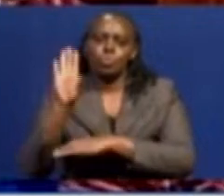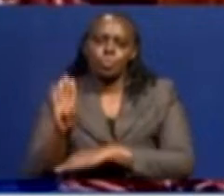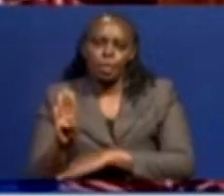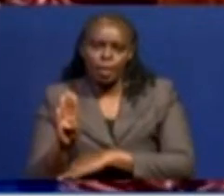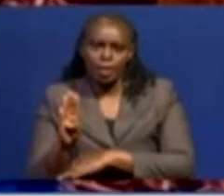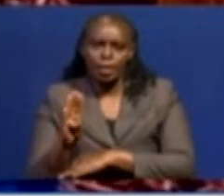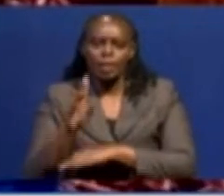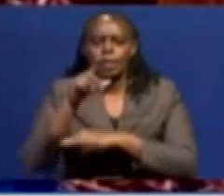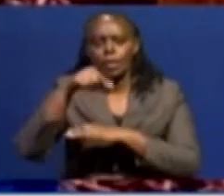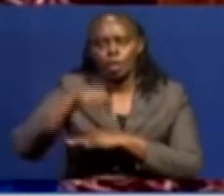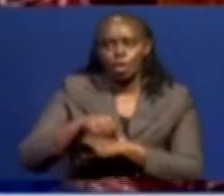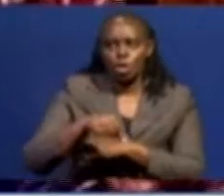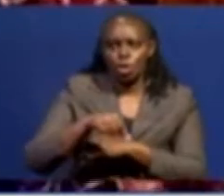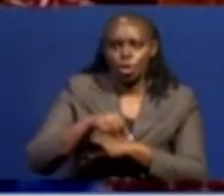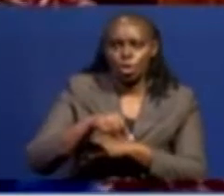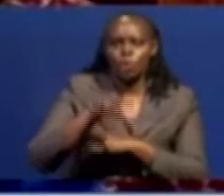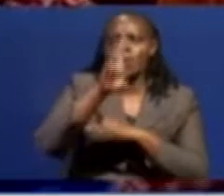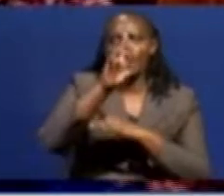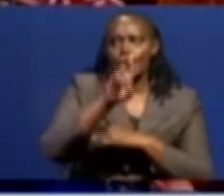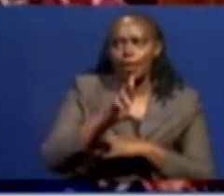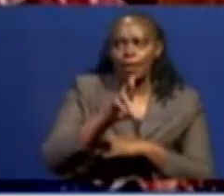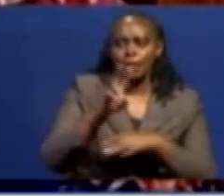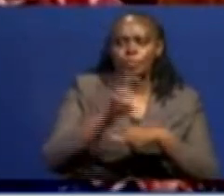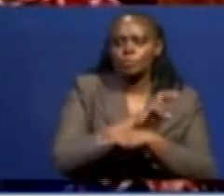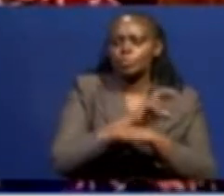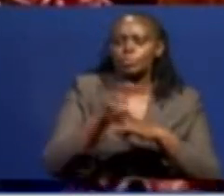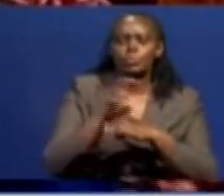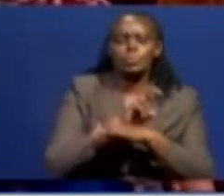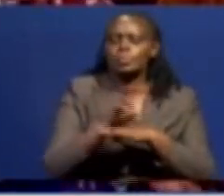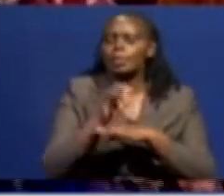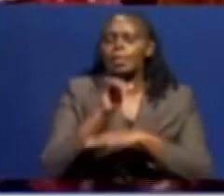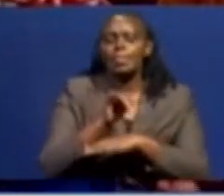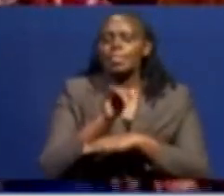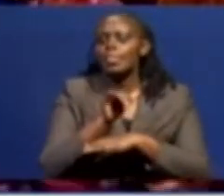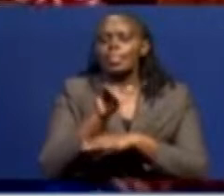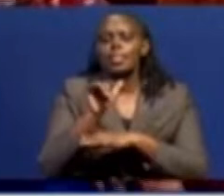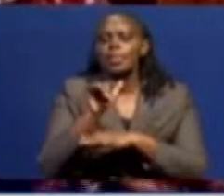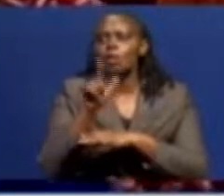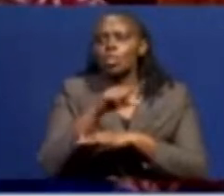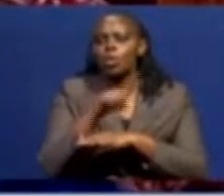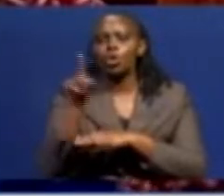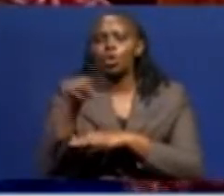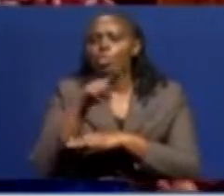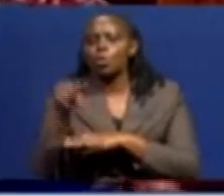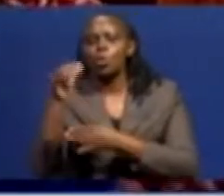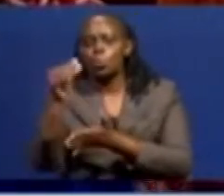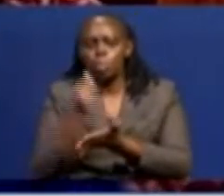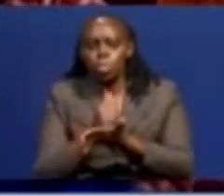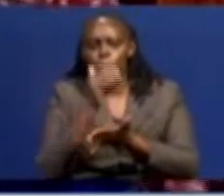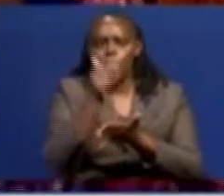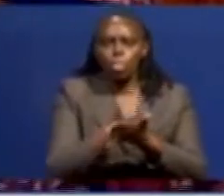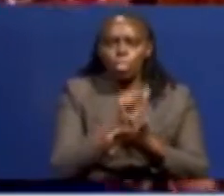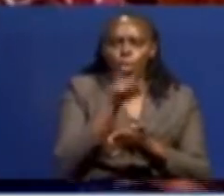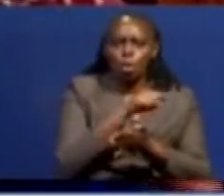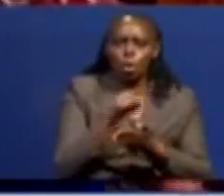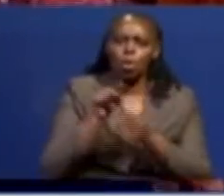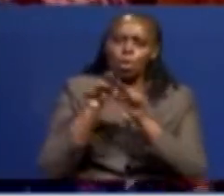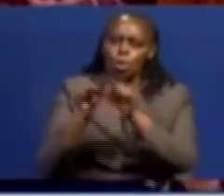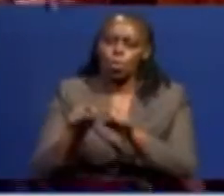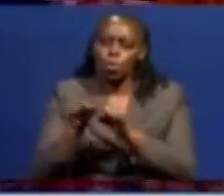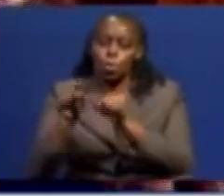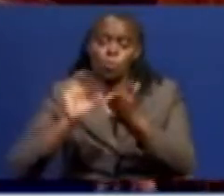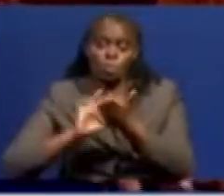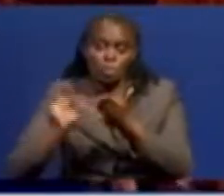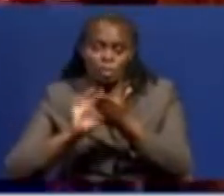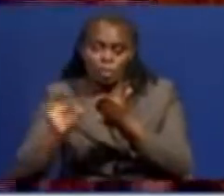Job Group P, Job Group Q, Thank you. Job Group R. That is delivered. Where? That is, those are the illegal appointments we are accusing